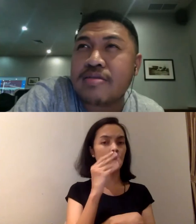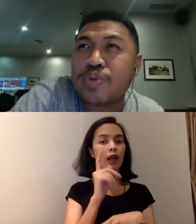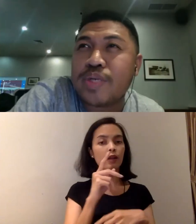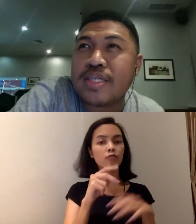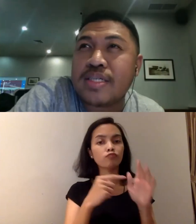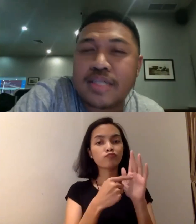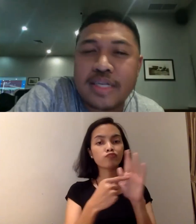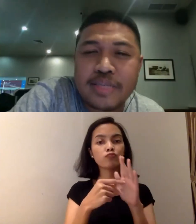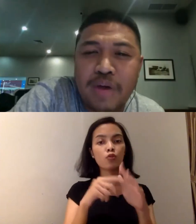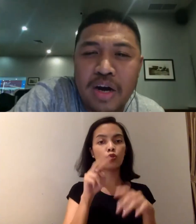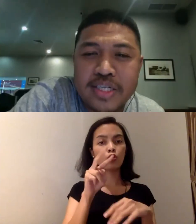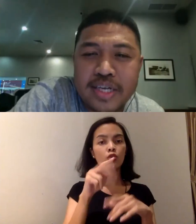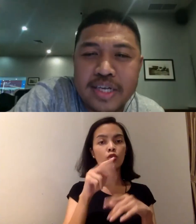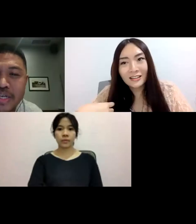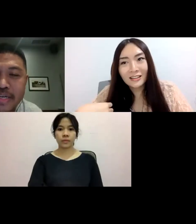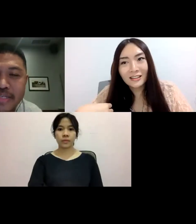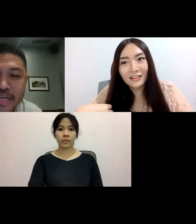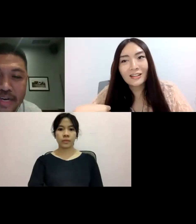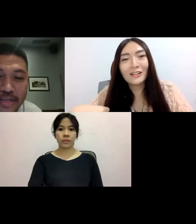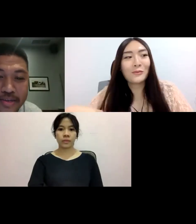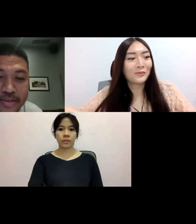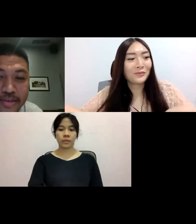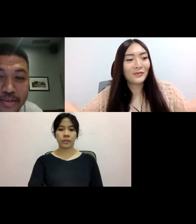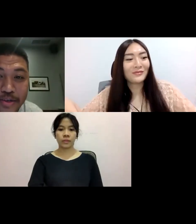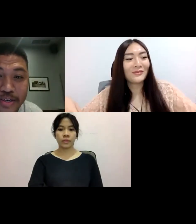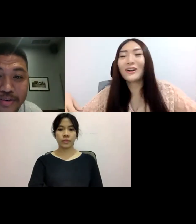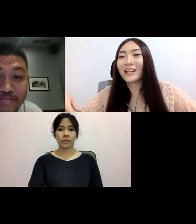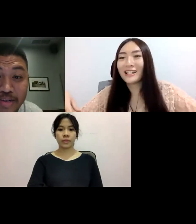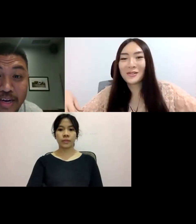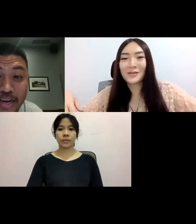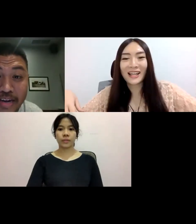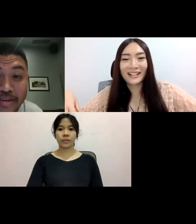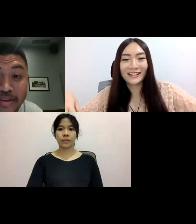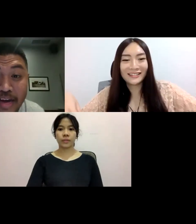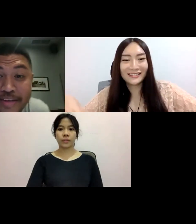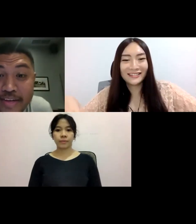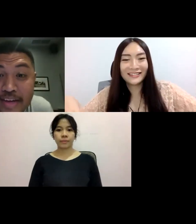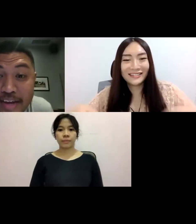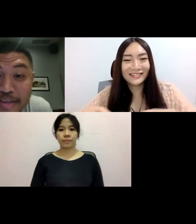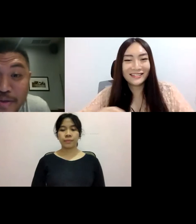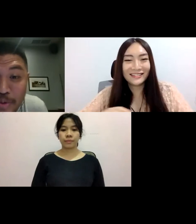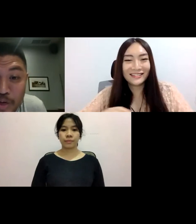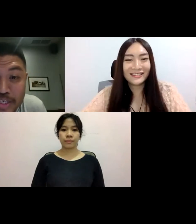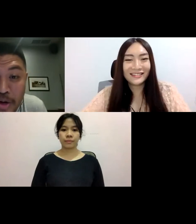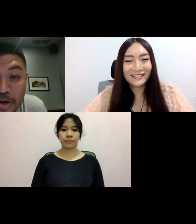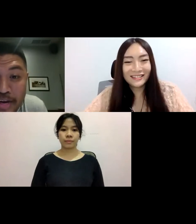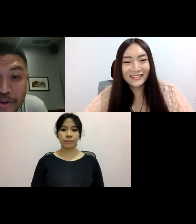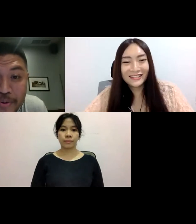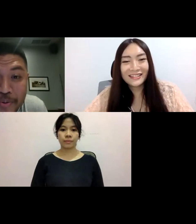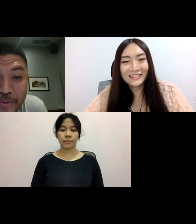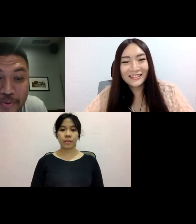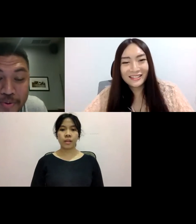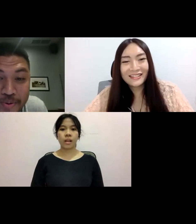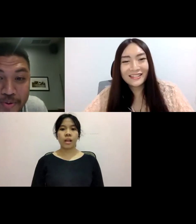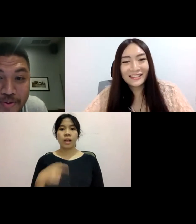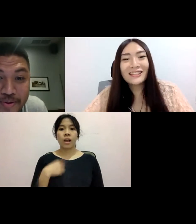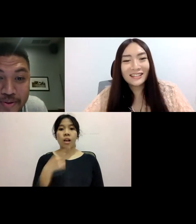and 26 March, I guess. Yeah, you can. Okay, Yeah, this week. I think you can watch it online though.